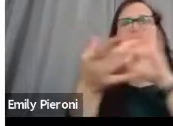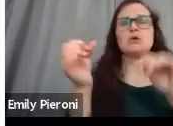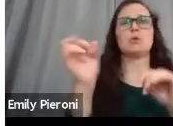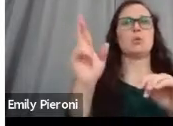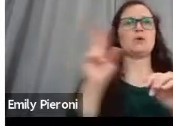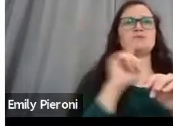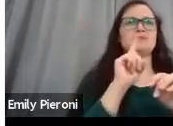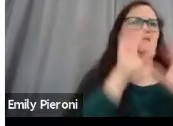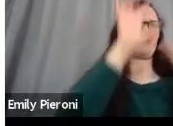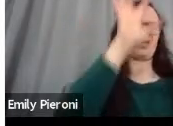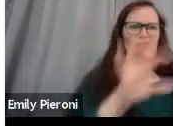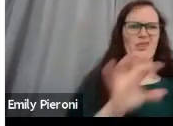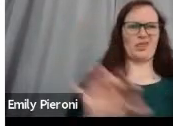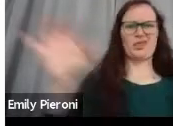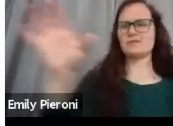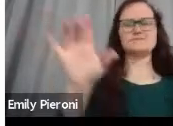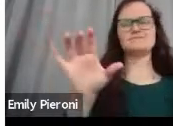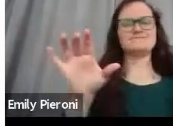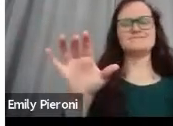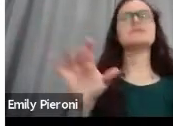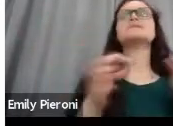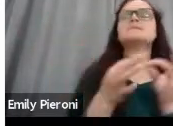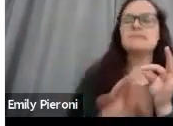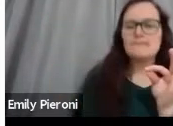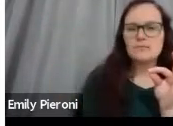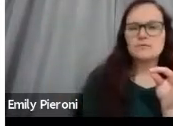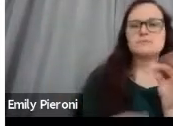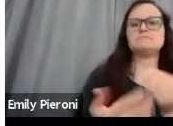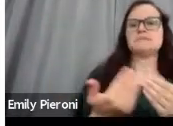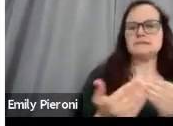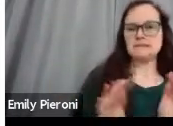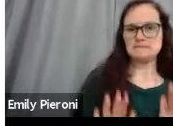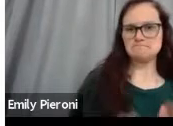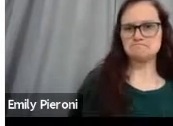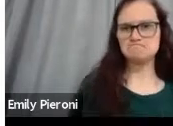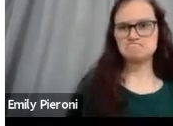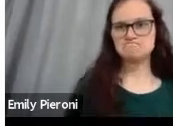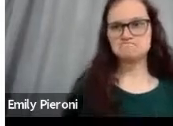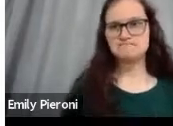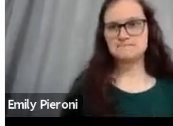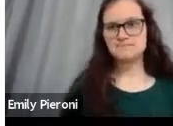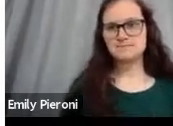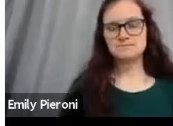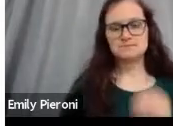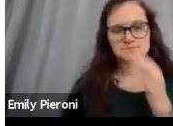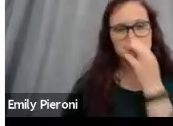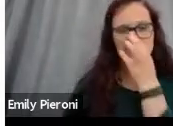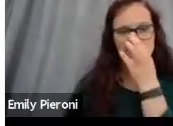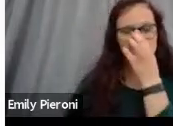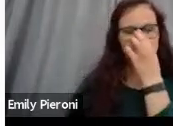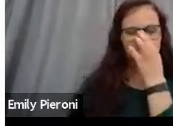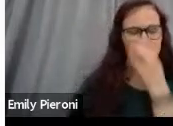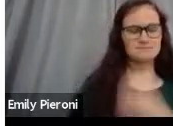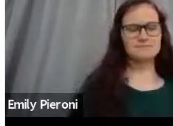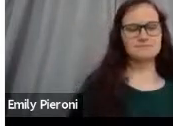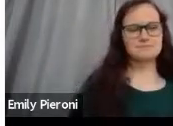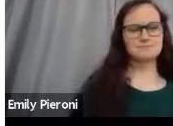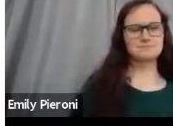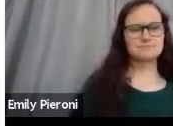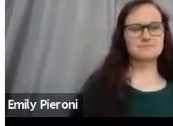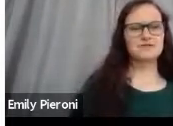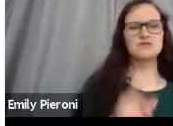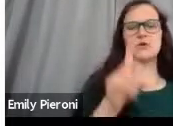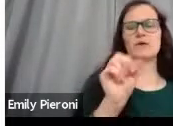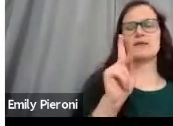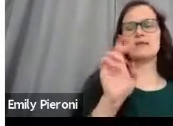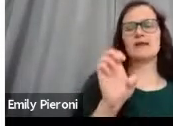supports the story and it supports your insights. So I'm just finishing up with the Lake Powell coring